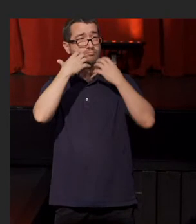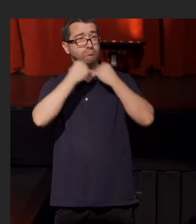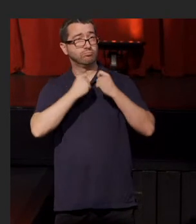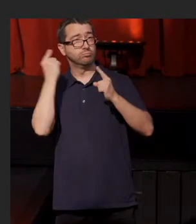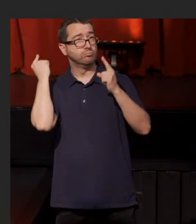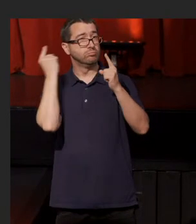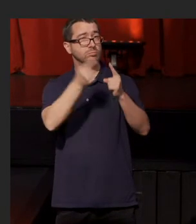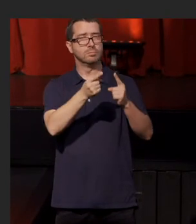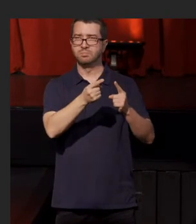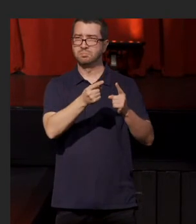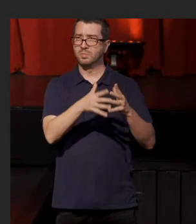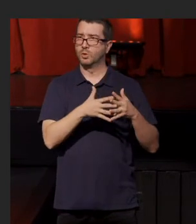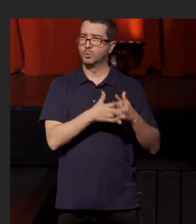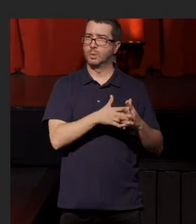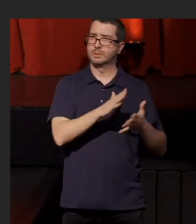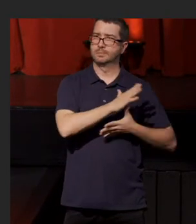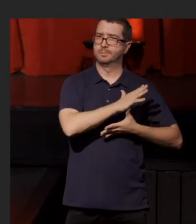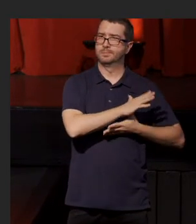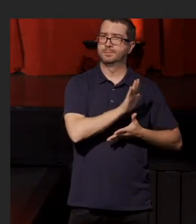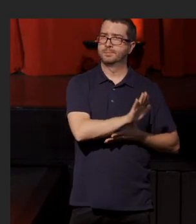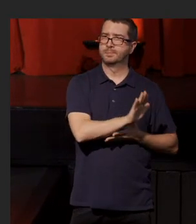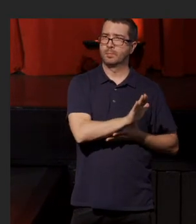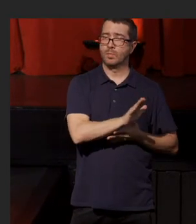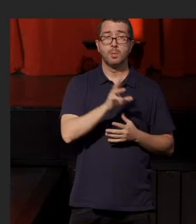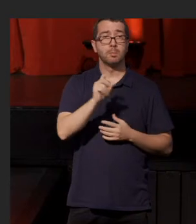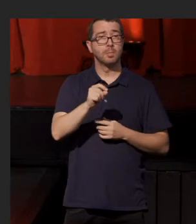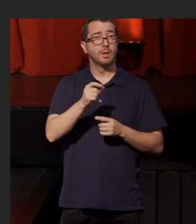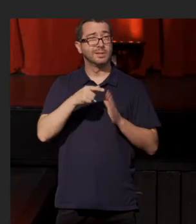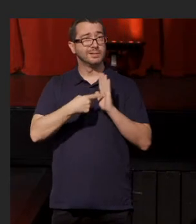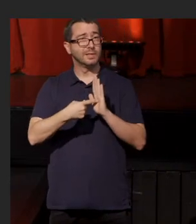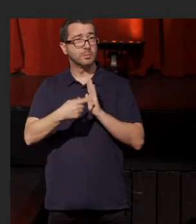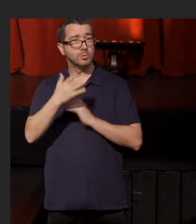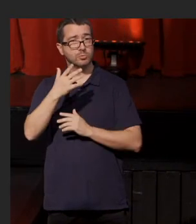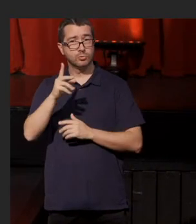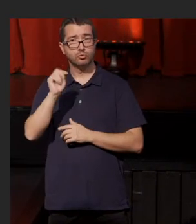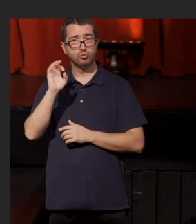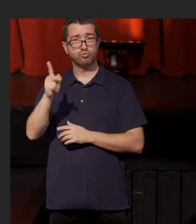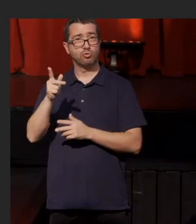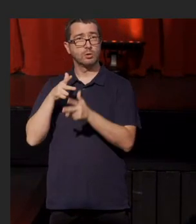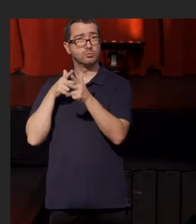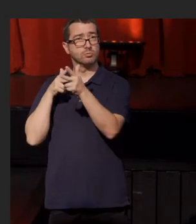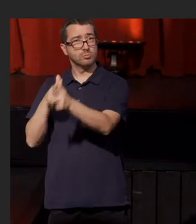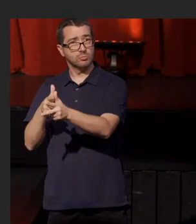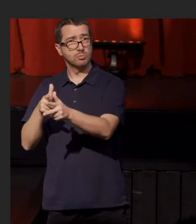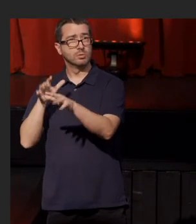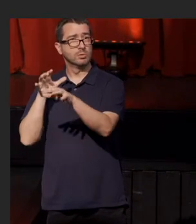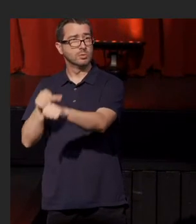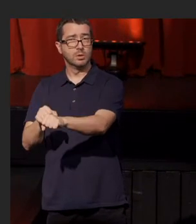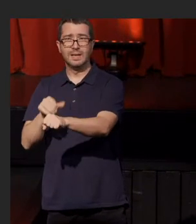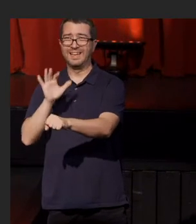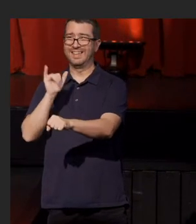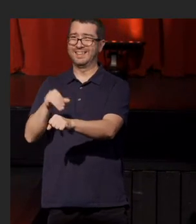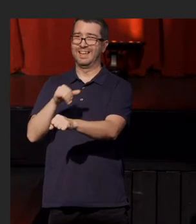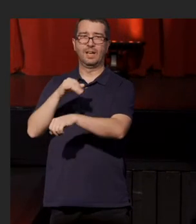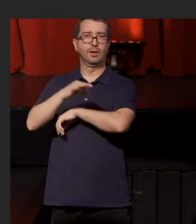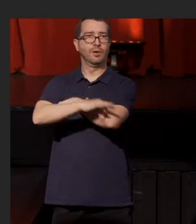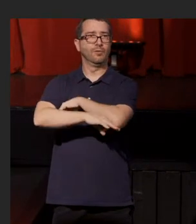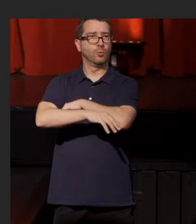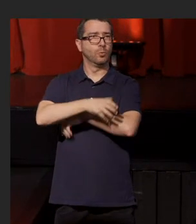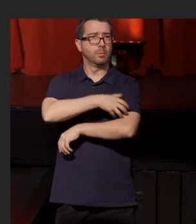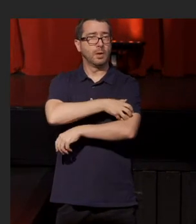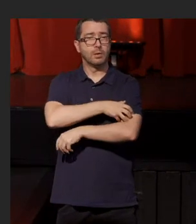interference. But when we think about the convoy as an example, that foreign power was the U.S.